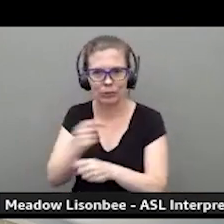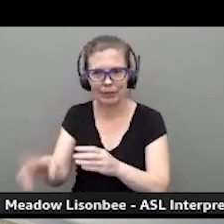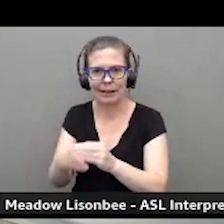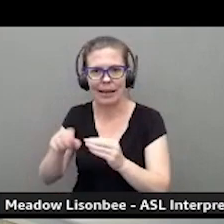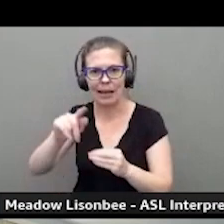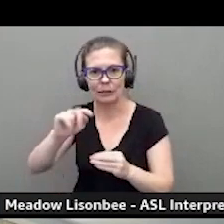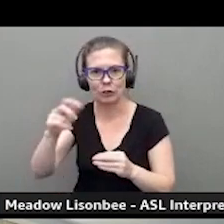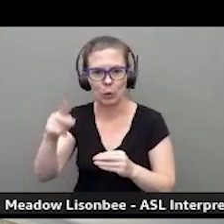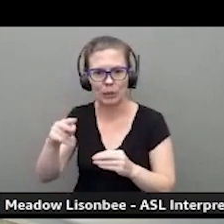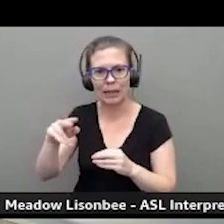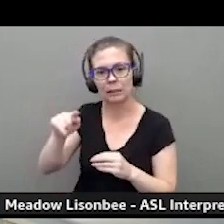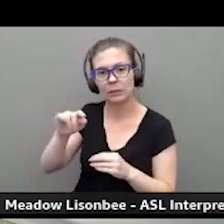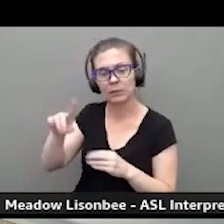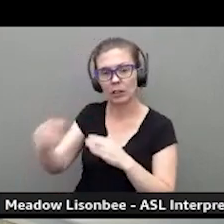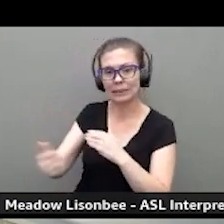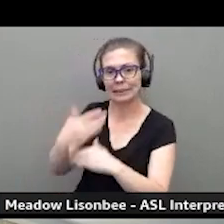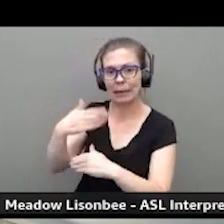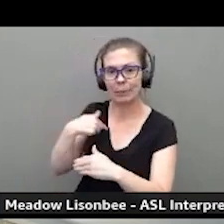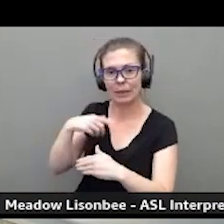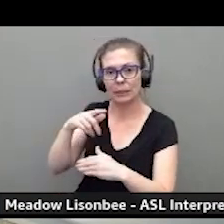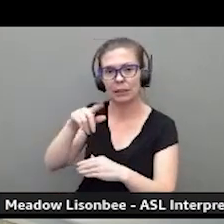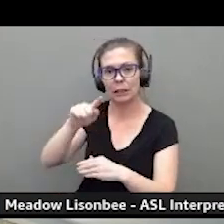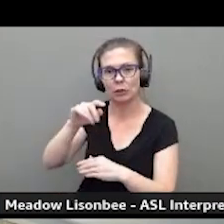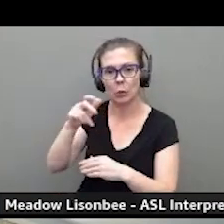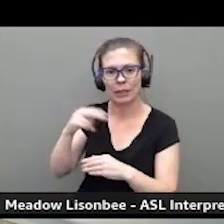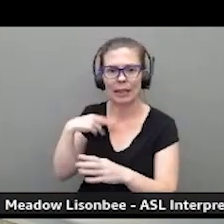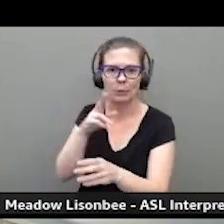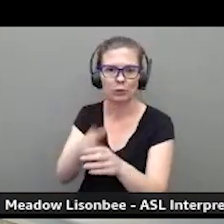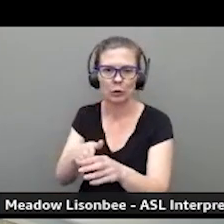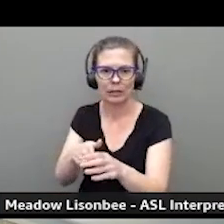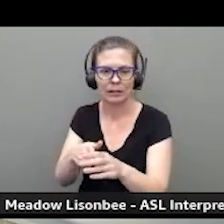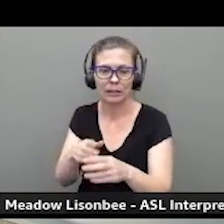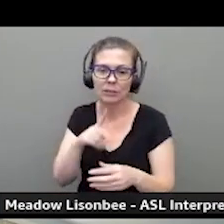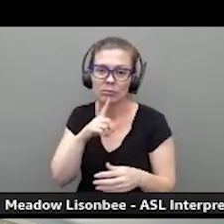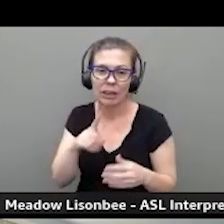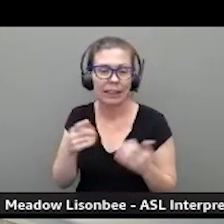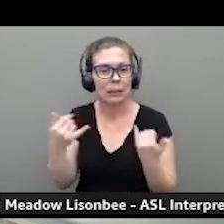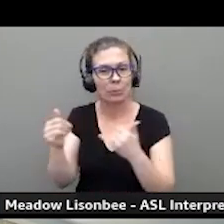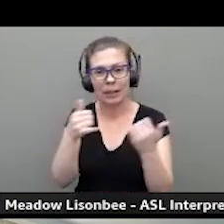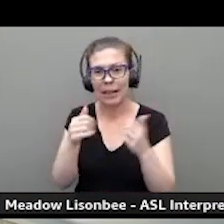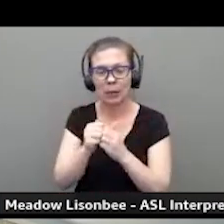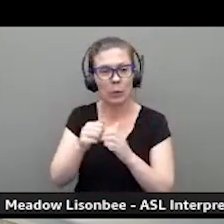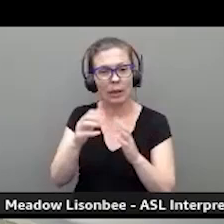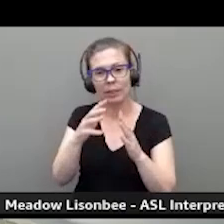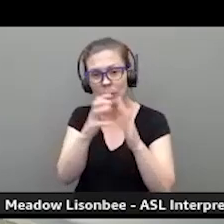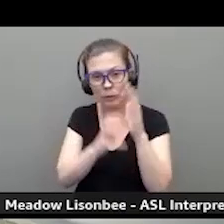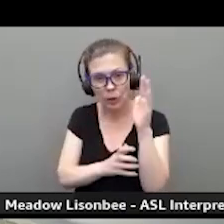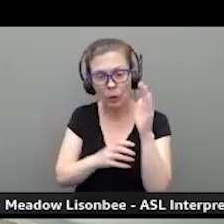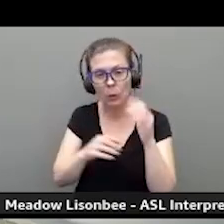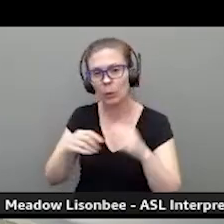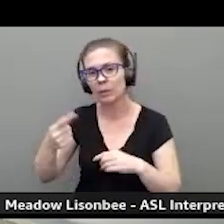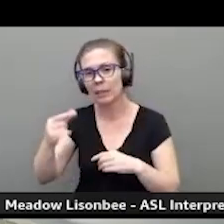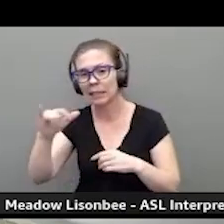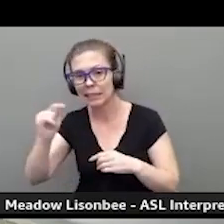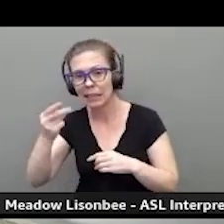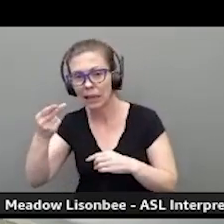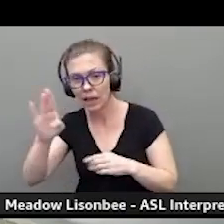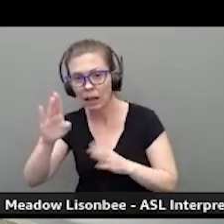gonna send me a token, and I'm just gonna join. And really, you can play around with our code pens, you can play around with the GitHub